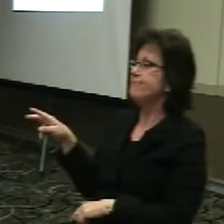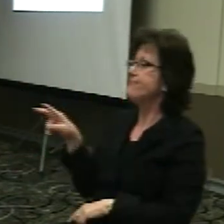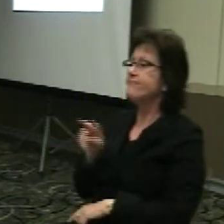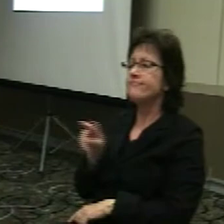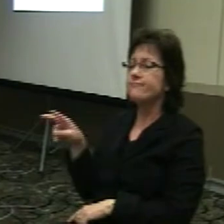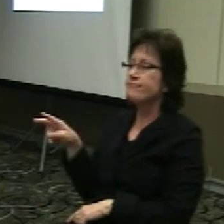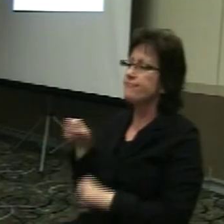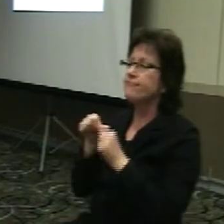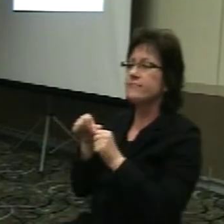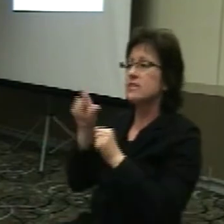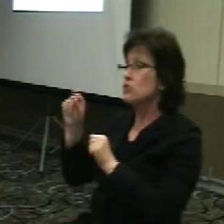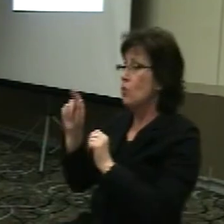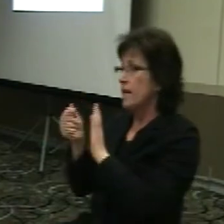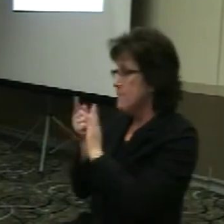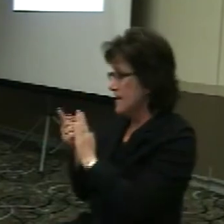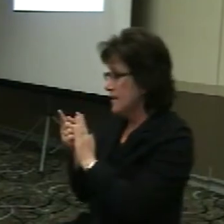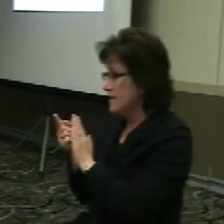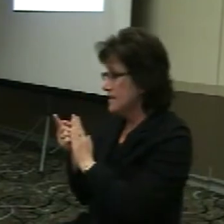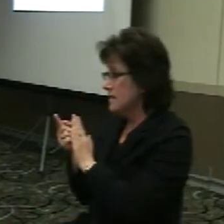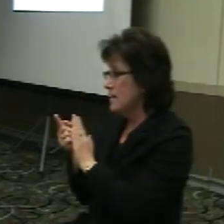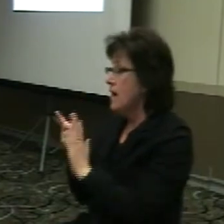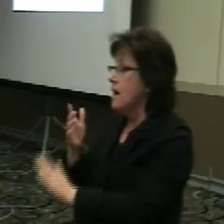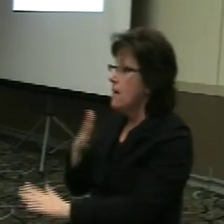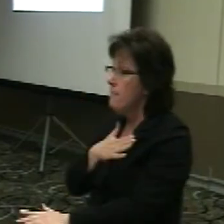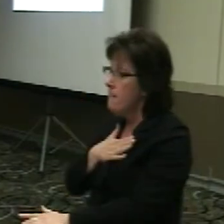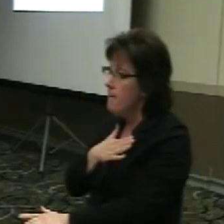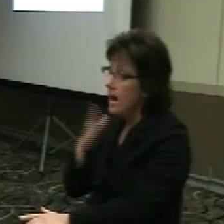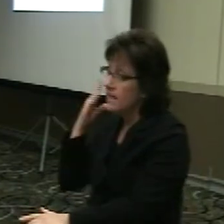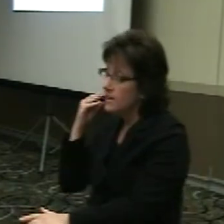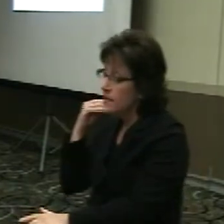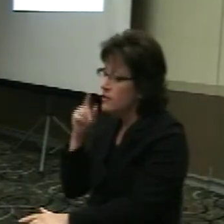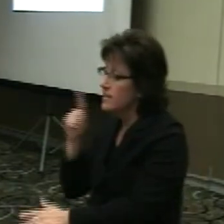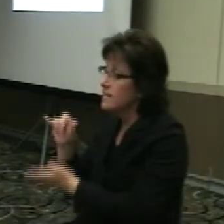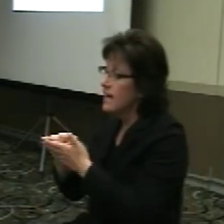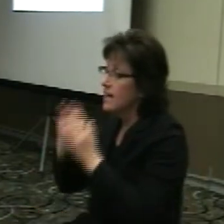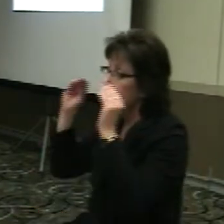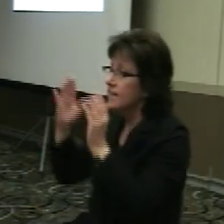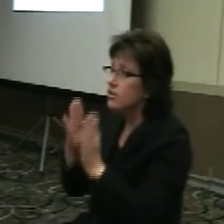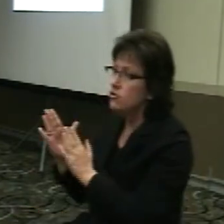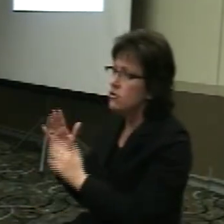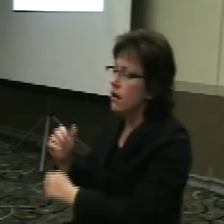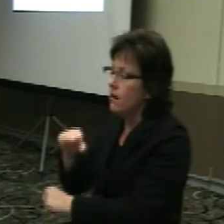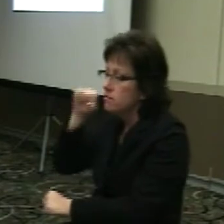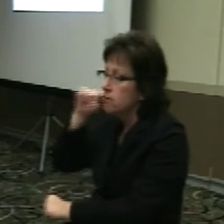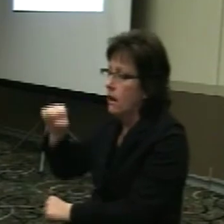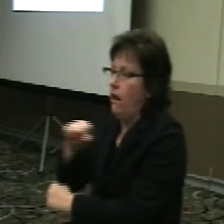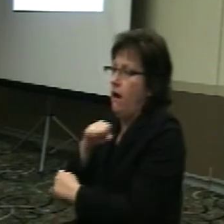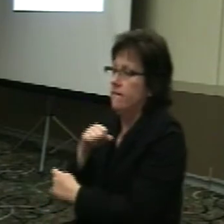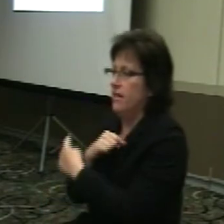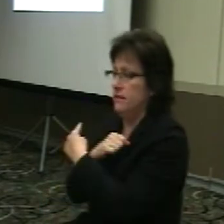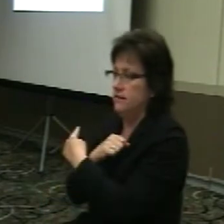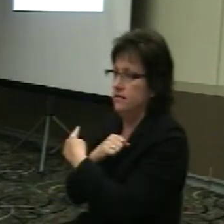about 20 minutes. Now, my experience has been that teachers love this data, as long as you're not